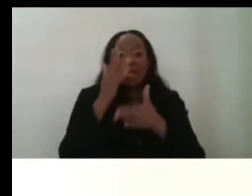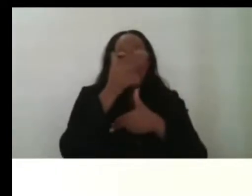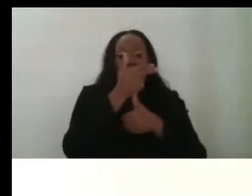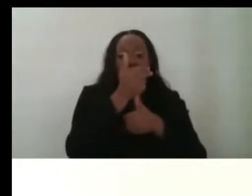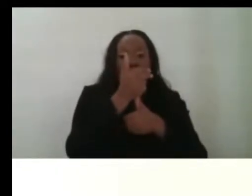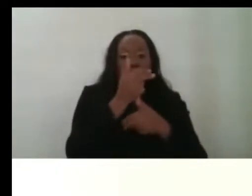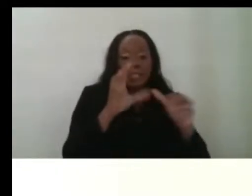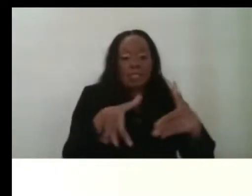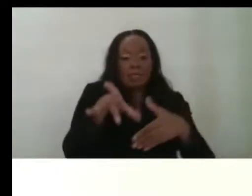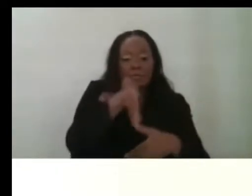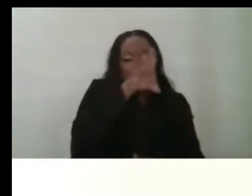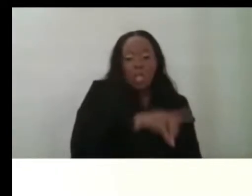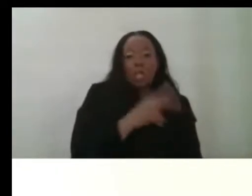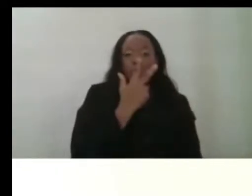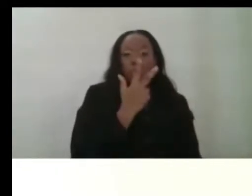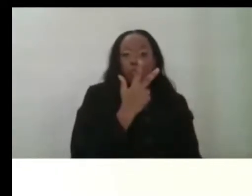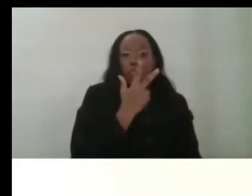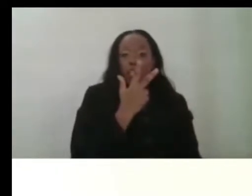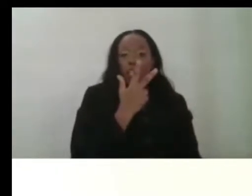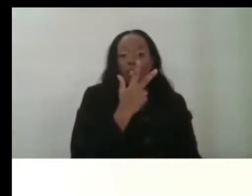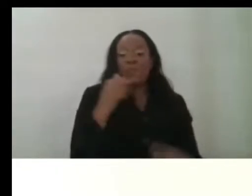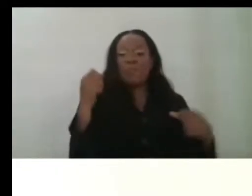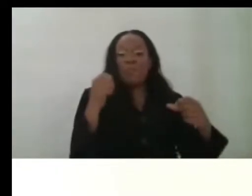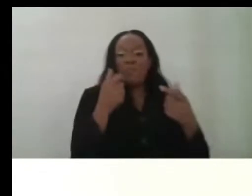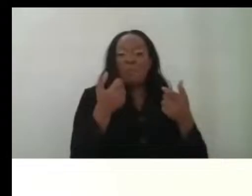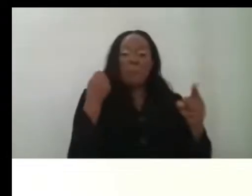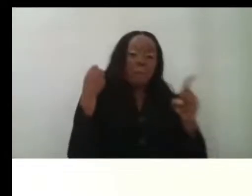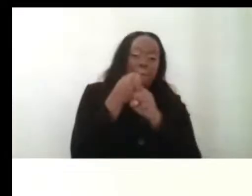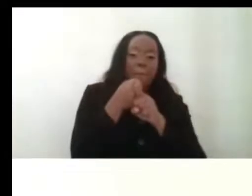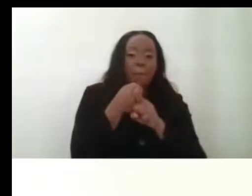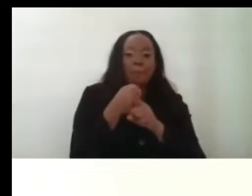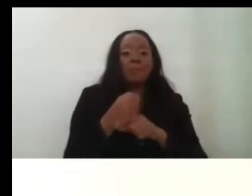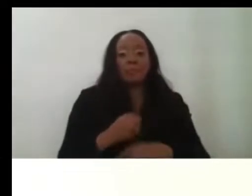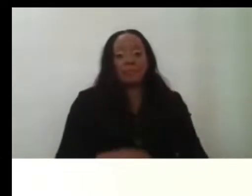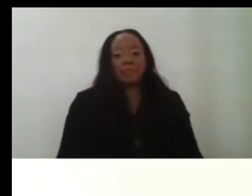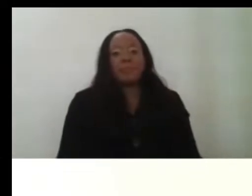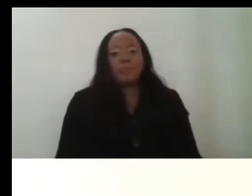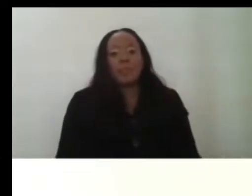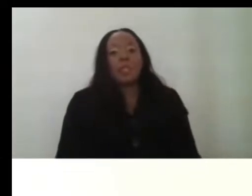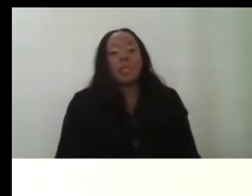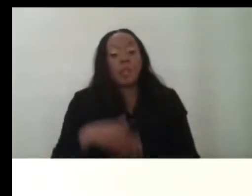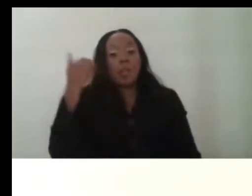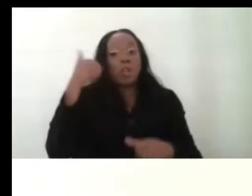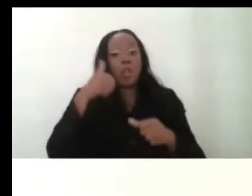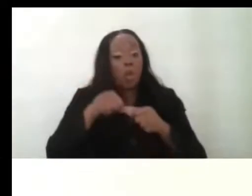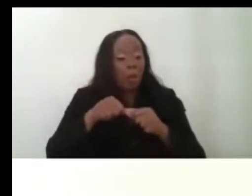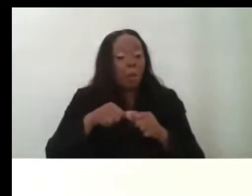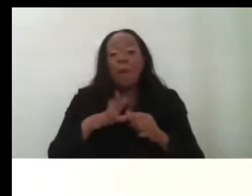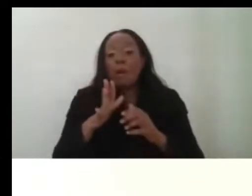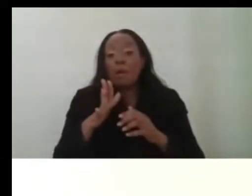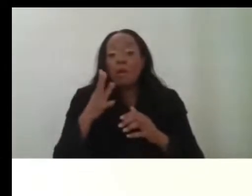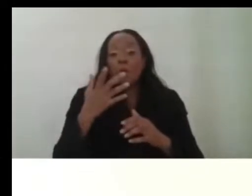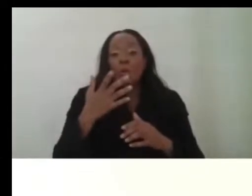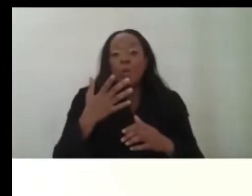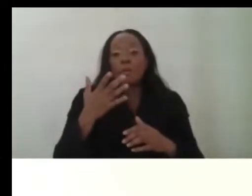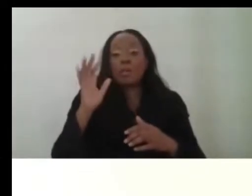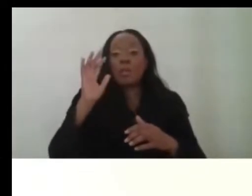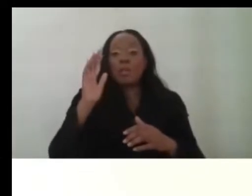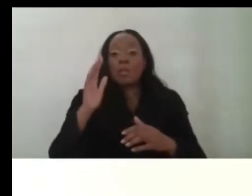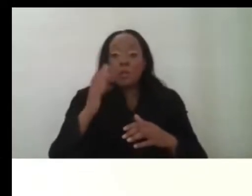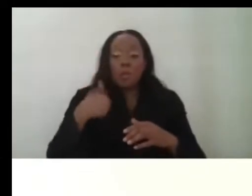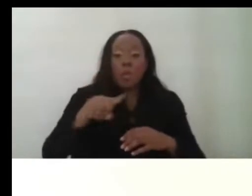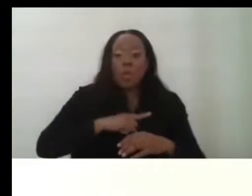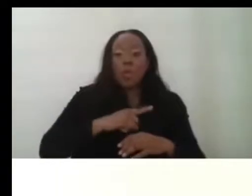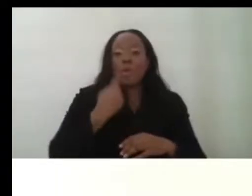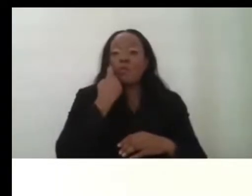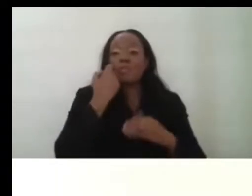recap, 2024 we had 18, 11 of which became hurricanes and 5 major. That was above average, full stop right across the